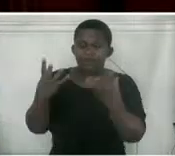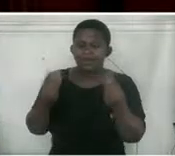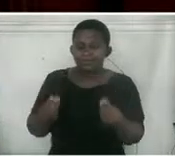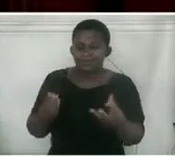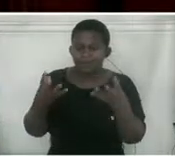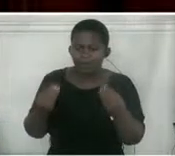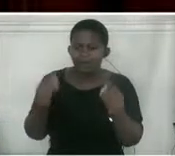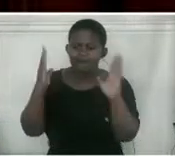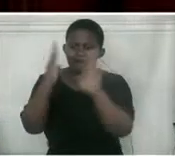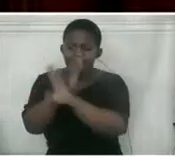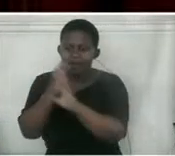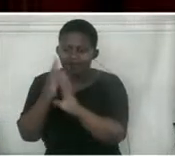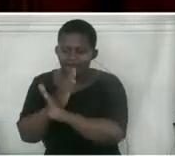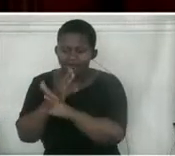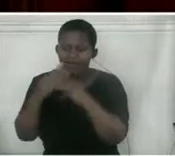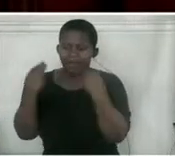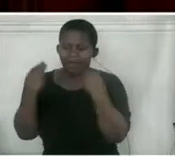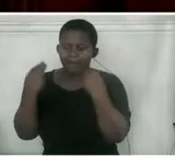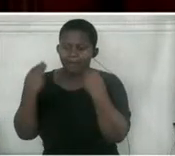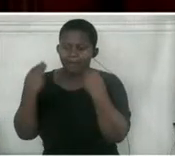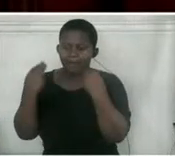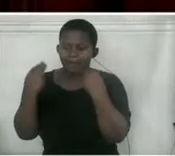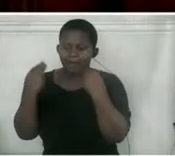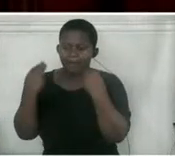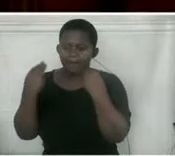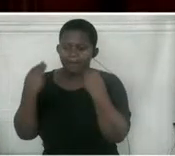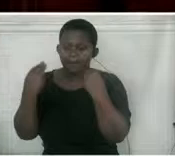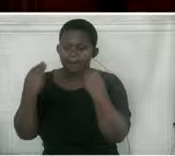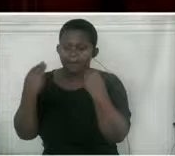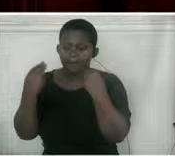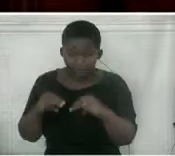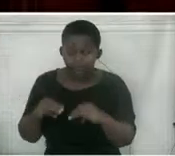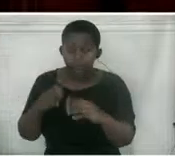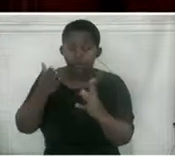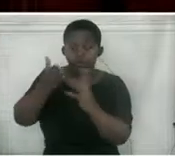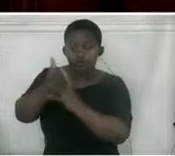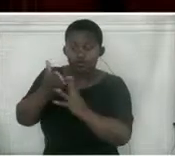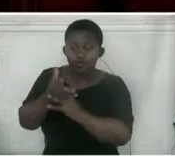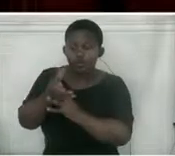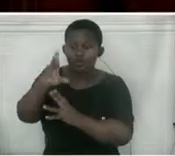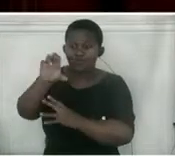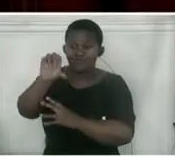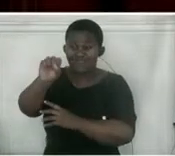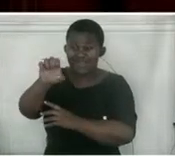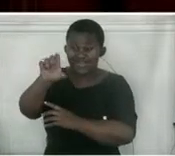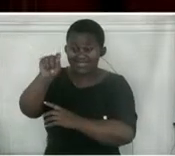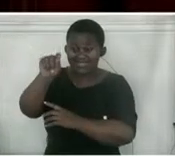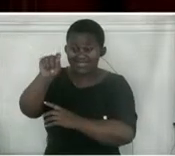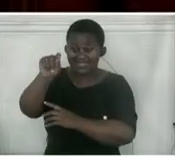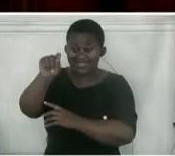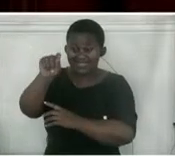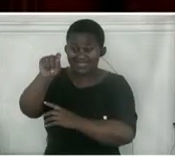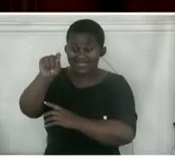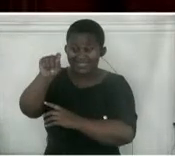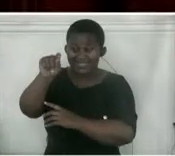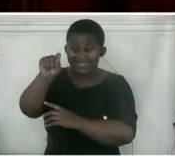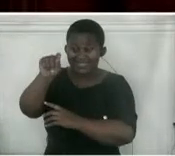private markets have been secured through RASET program because of